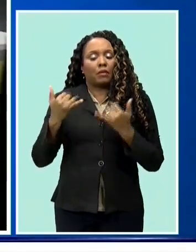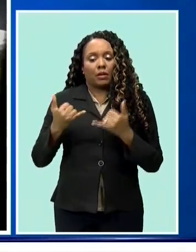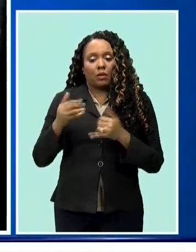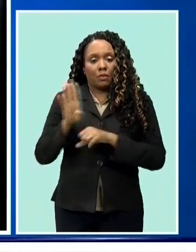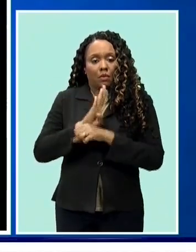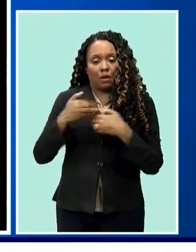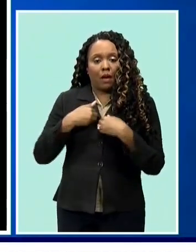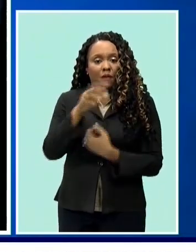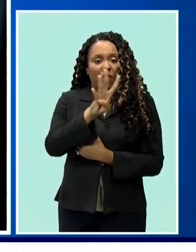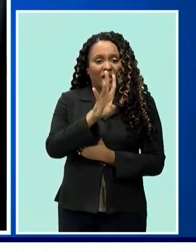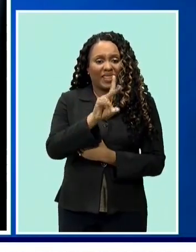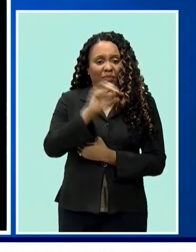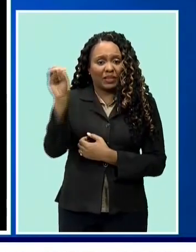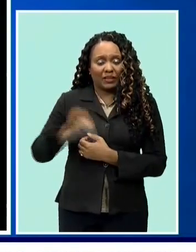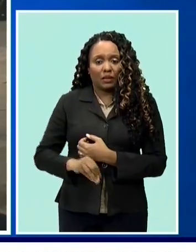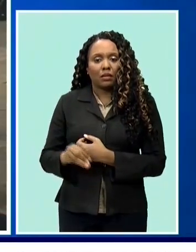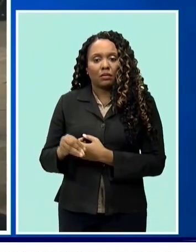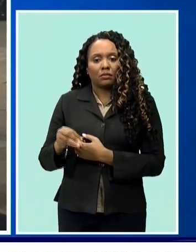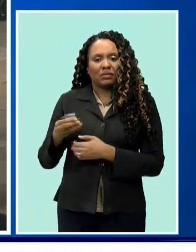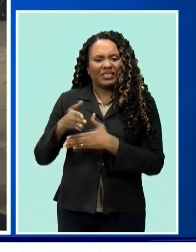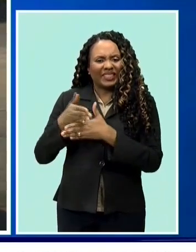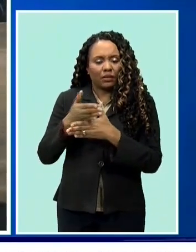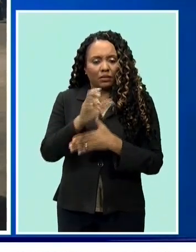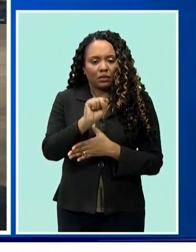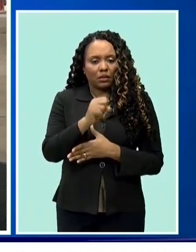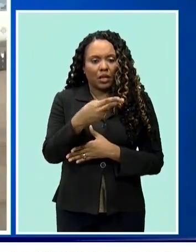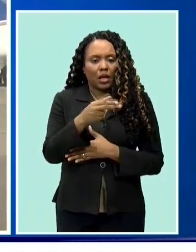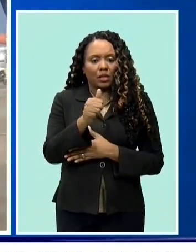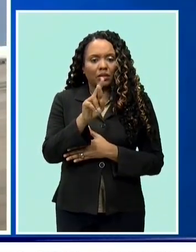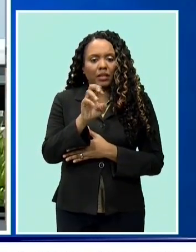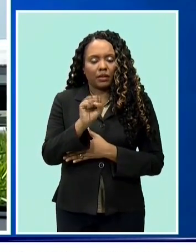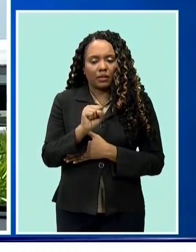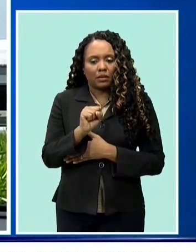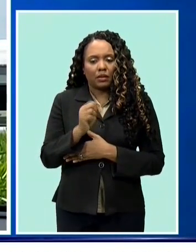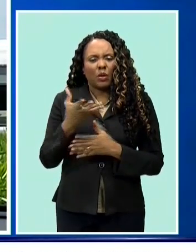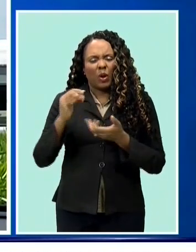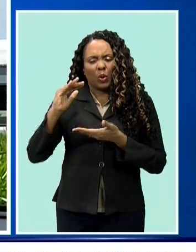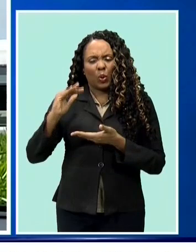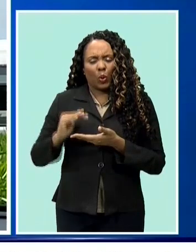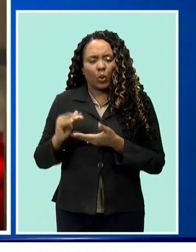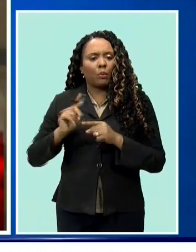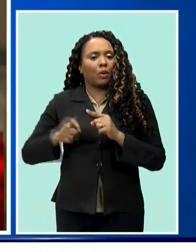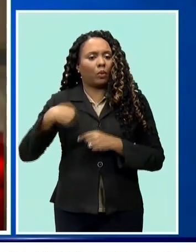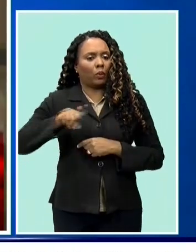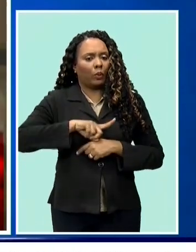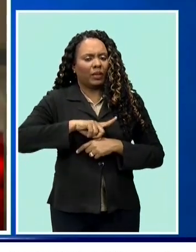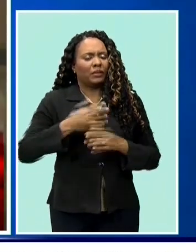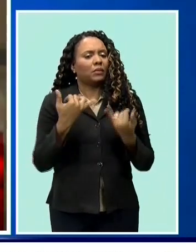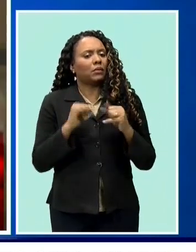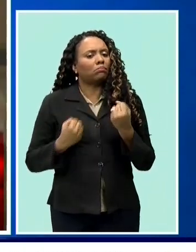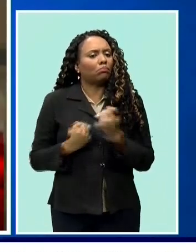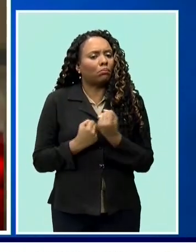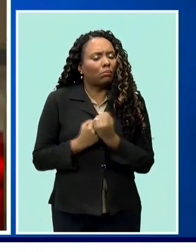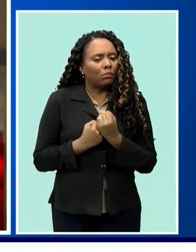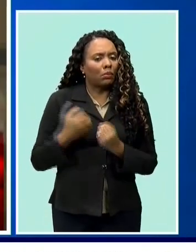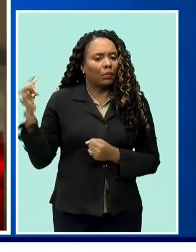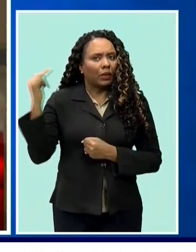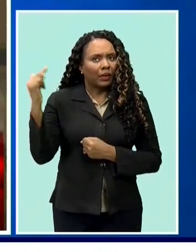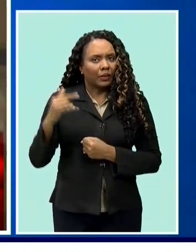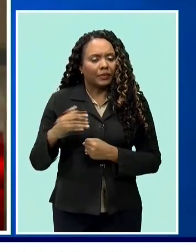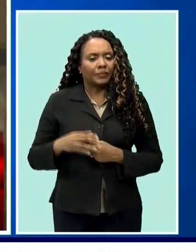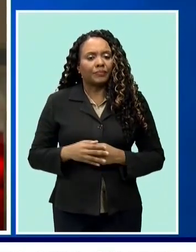in the airline, Barbados' ambassador to CARICOM David Comachong says the country remains committed to the regional carrier.